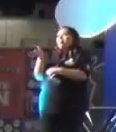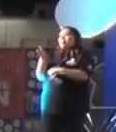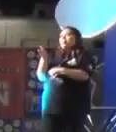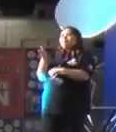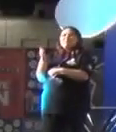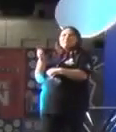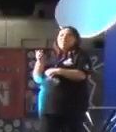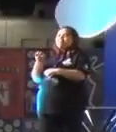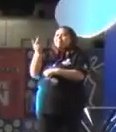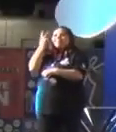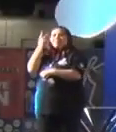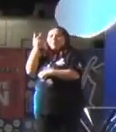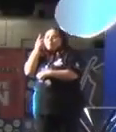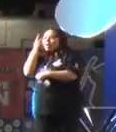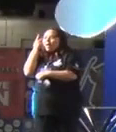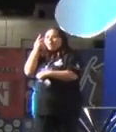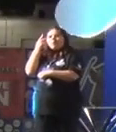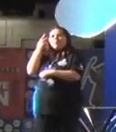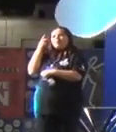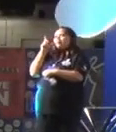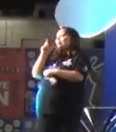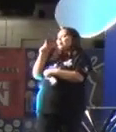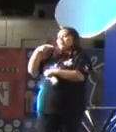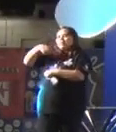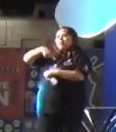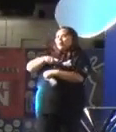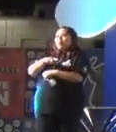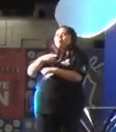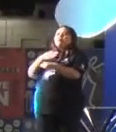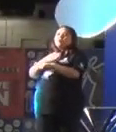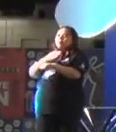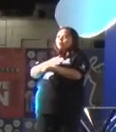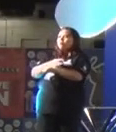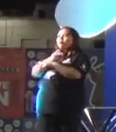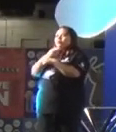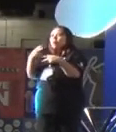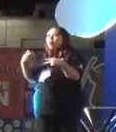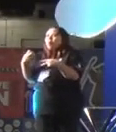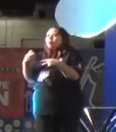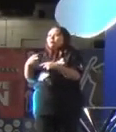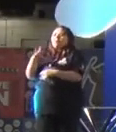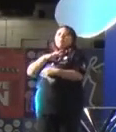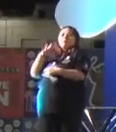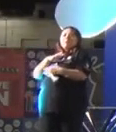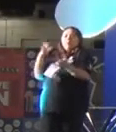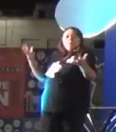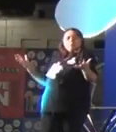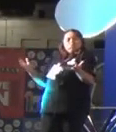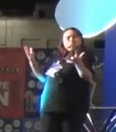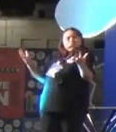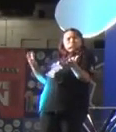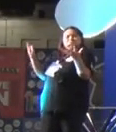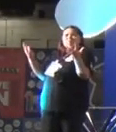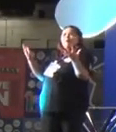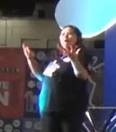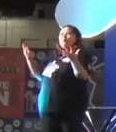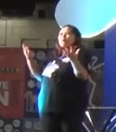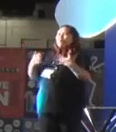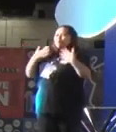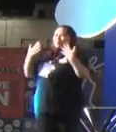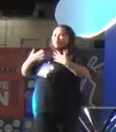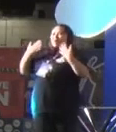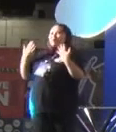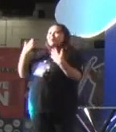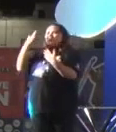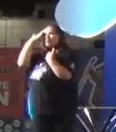this amazing, fabulous, and vibrant city. Thank you so much for the welcome. I am here tonight to talk to